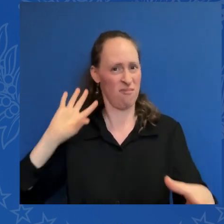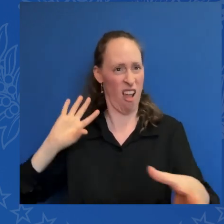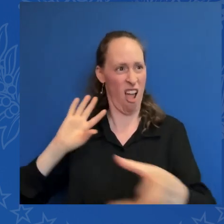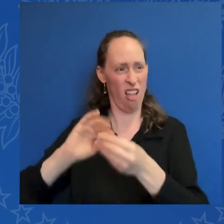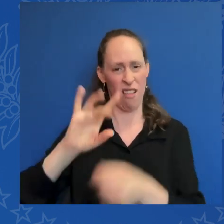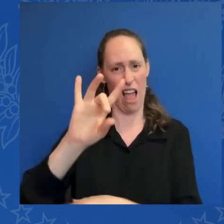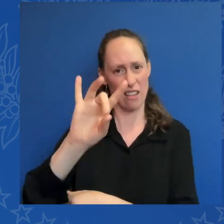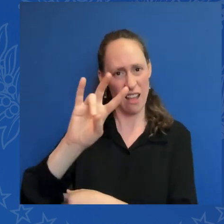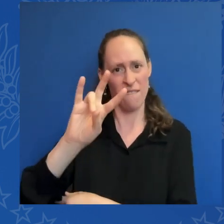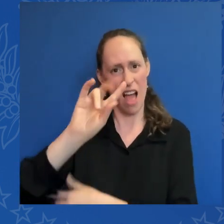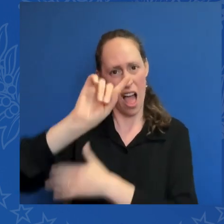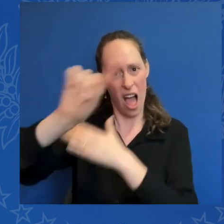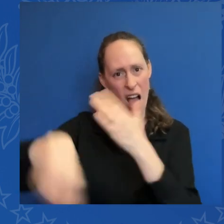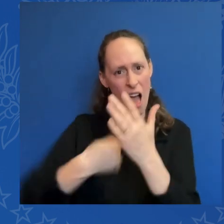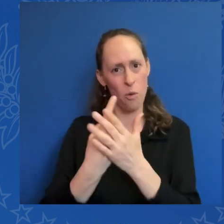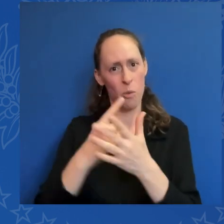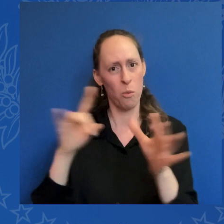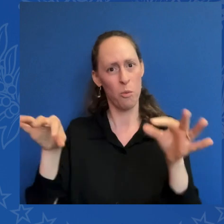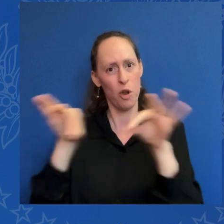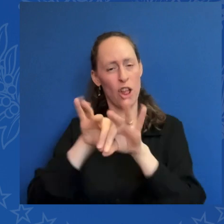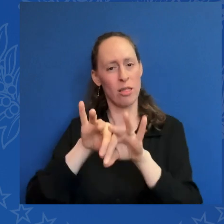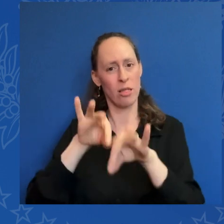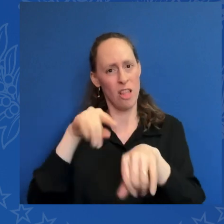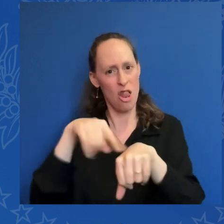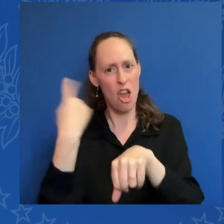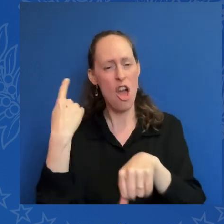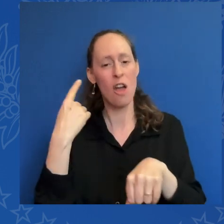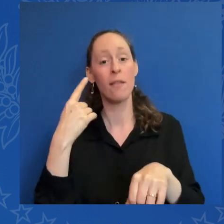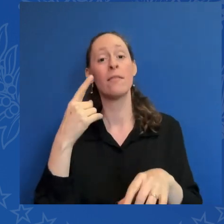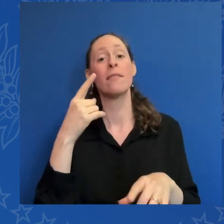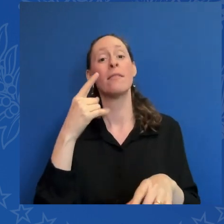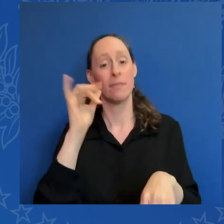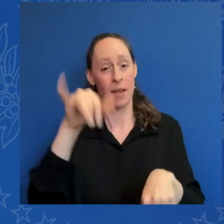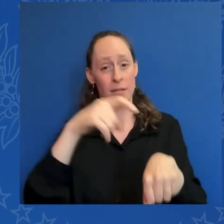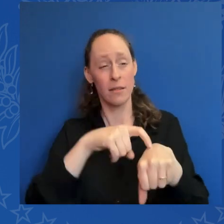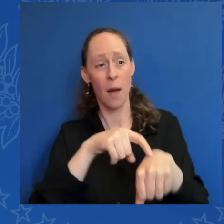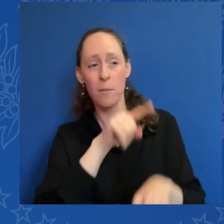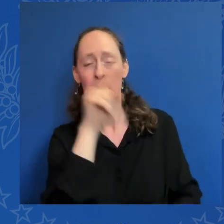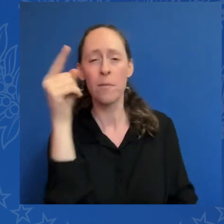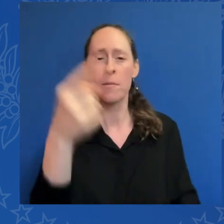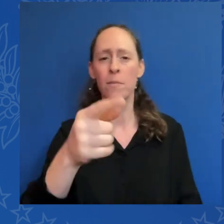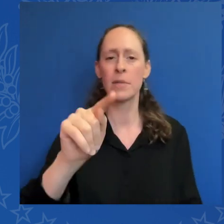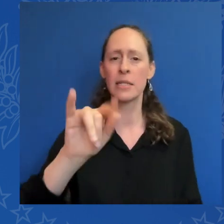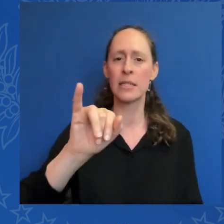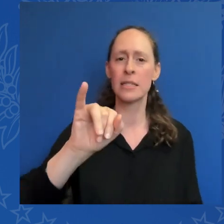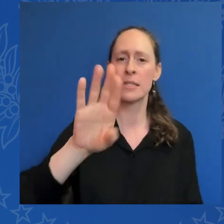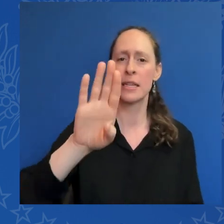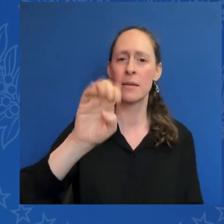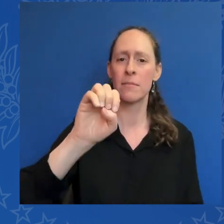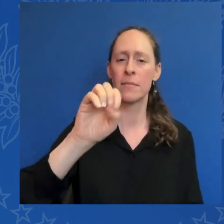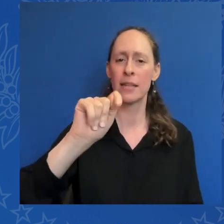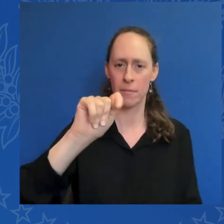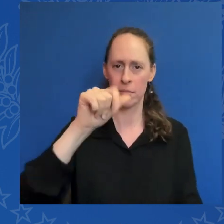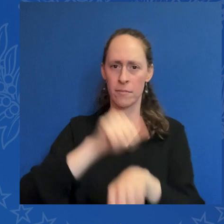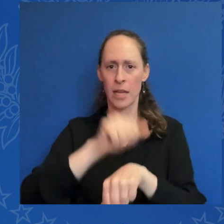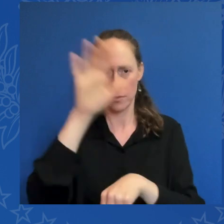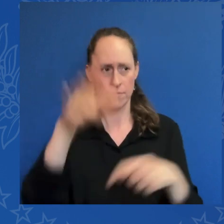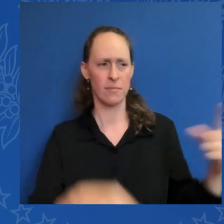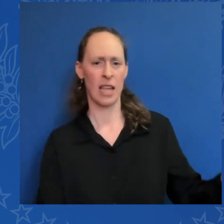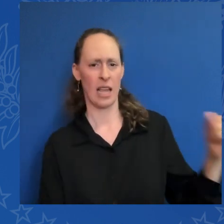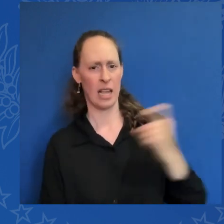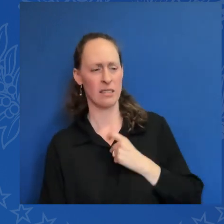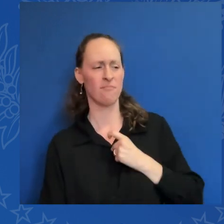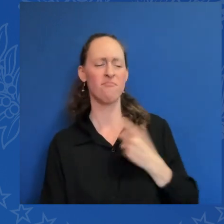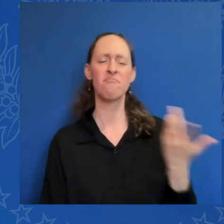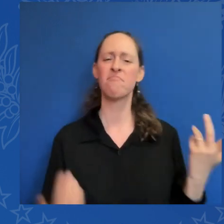17,000 miles with him in China over 10 years. And he asked me, he said, "Can you define America for me?" And I could say the same of